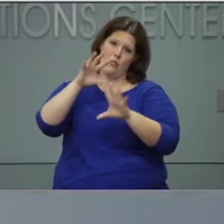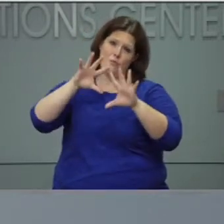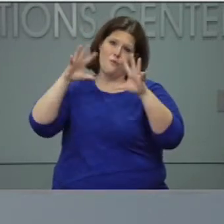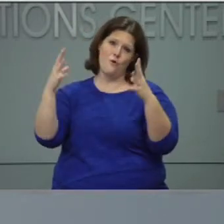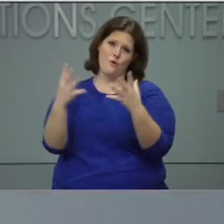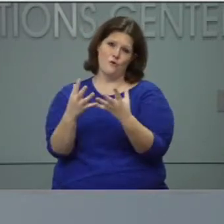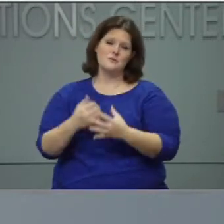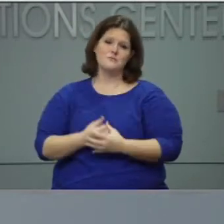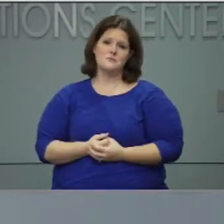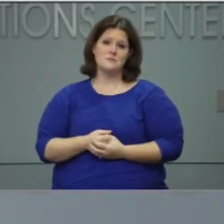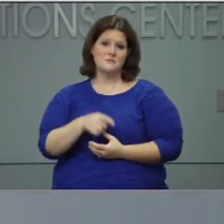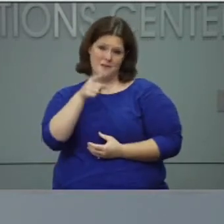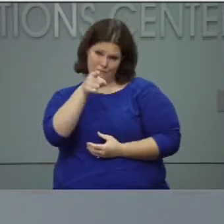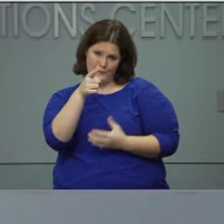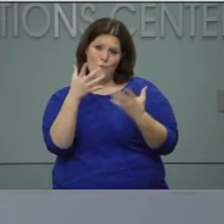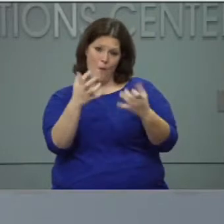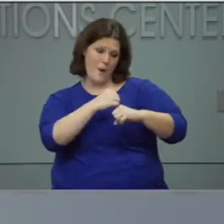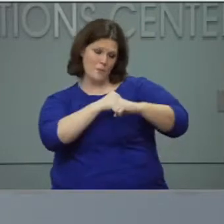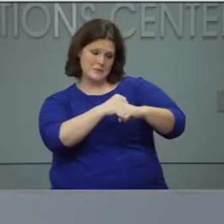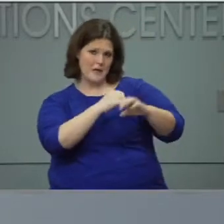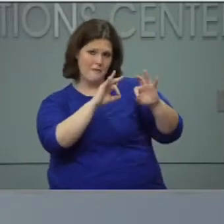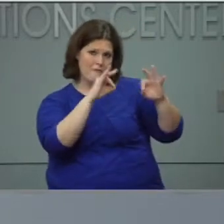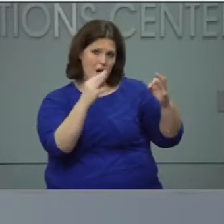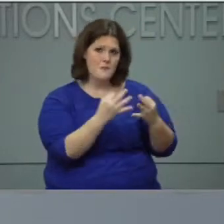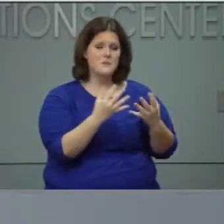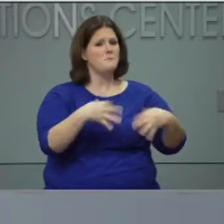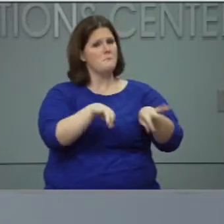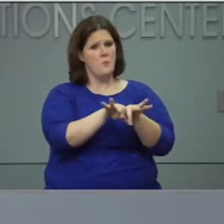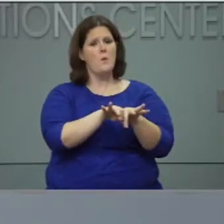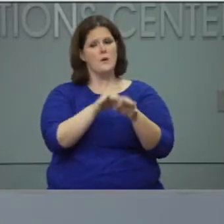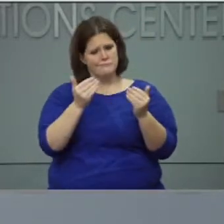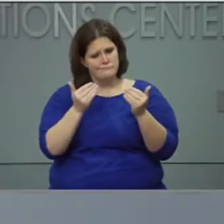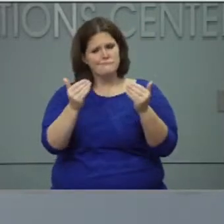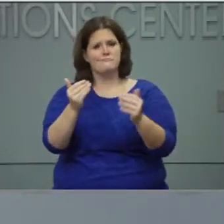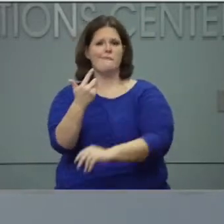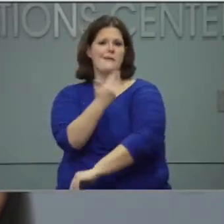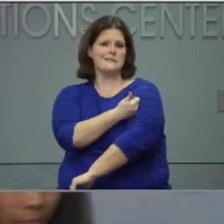you would like to protect the ones you love, please get this virus.